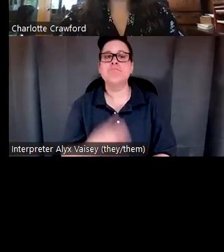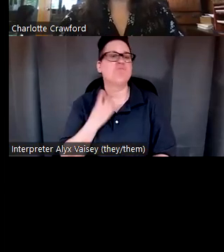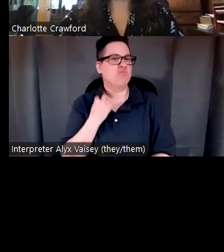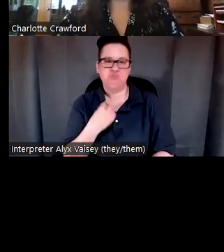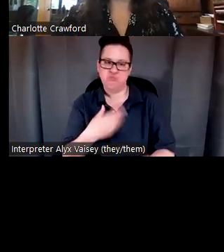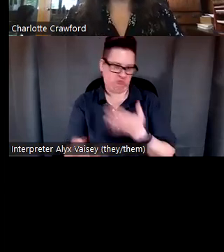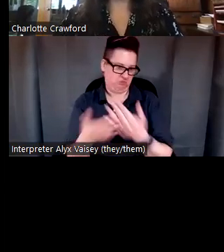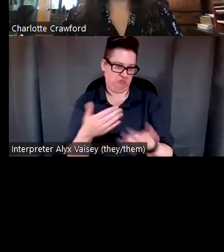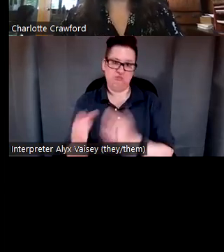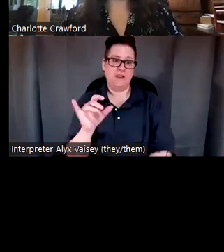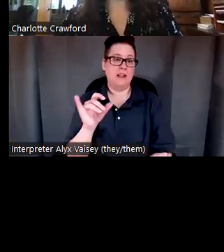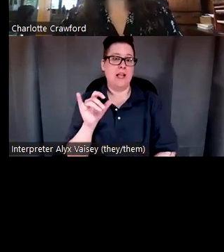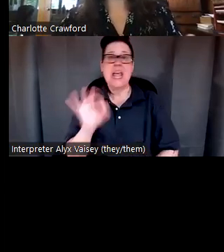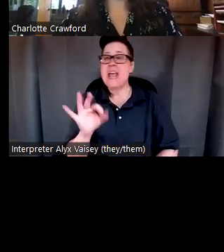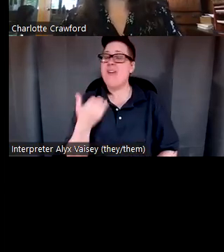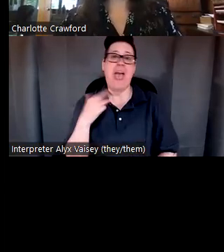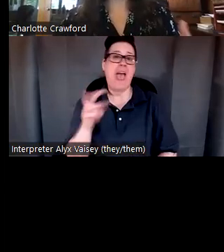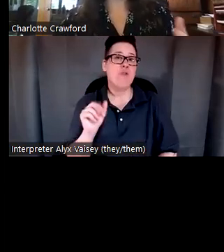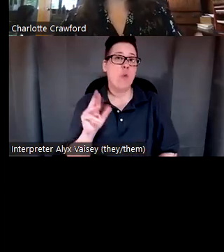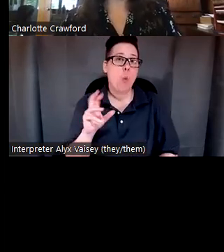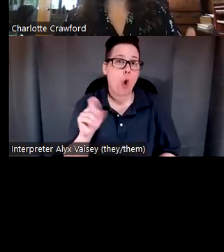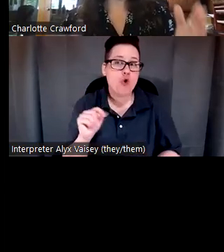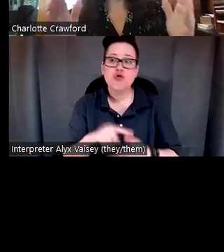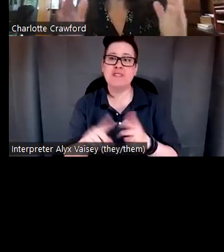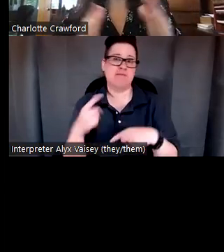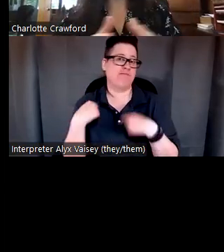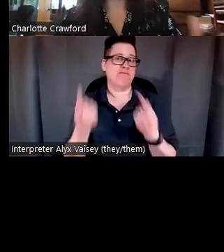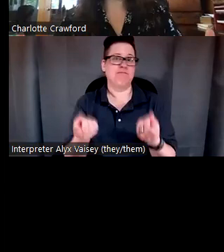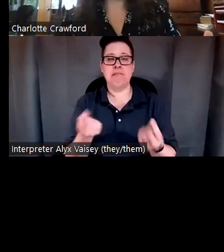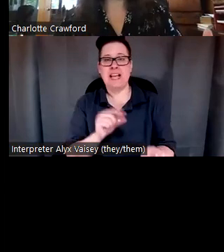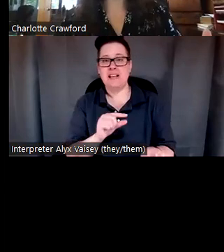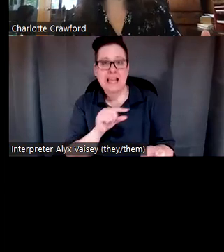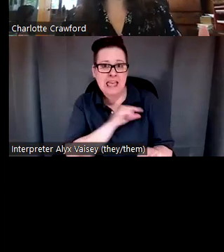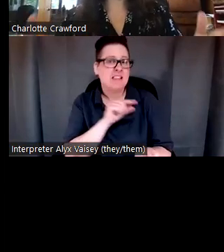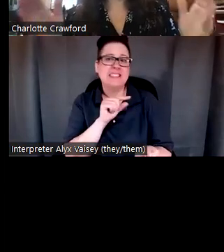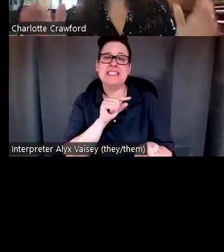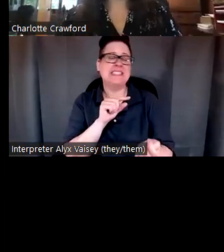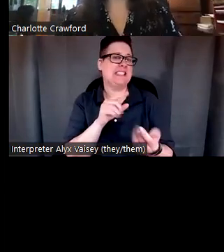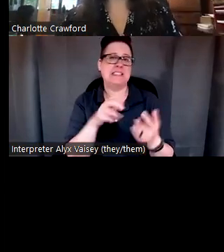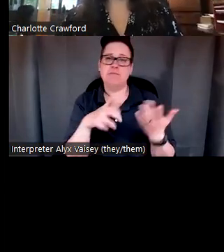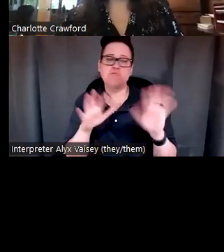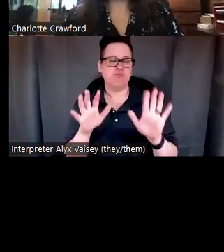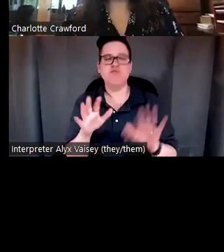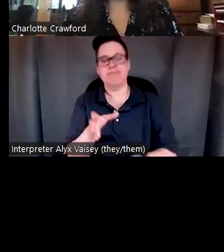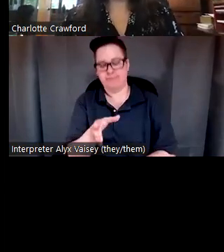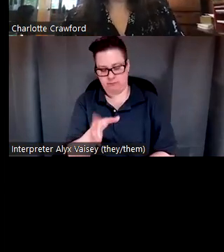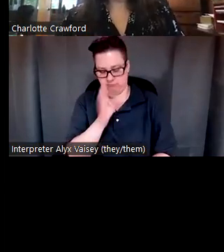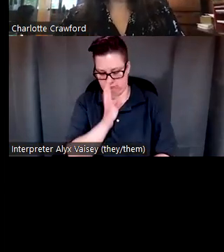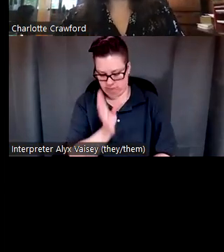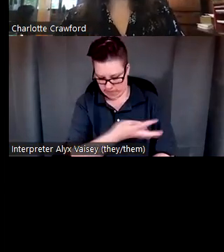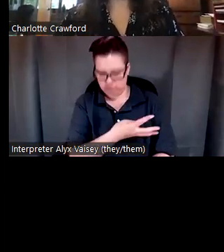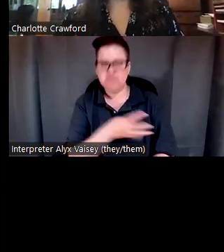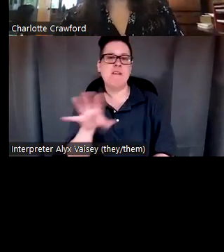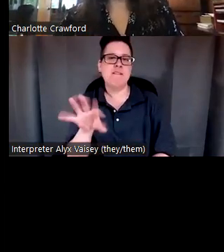have outstanding warrants, convictions, anything like that, that gets waived aside. They'll get you the help you need.